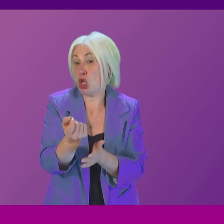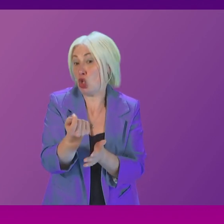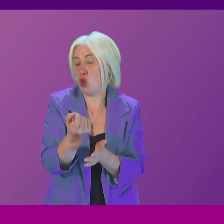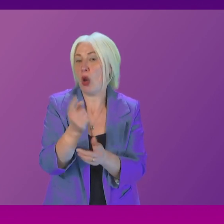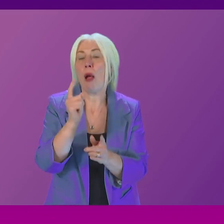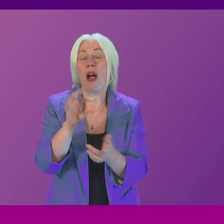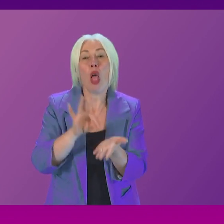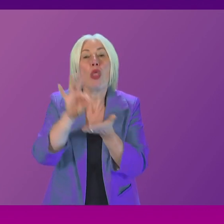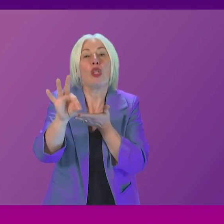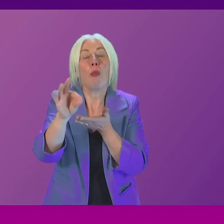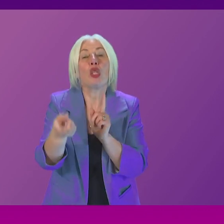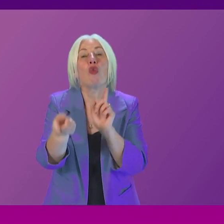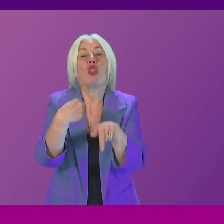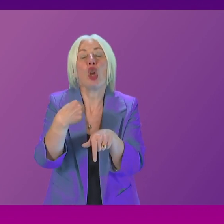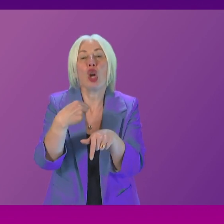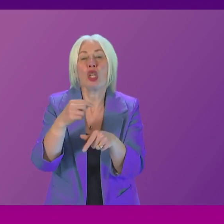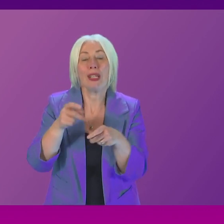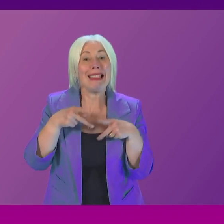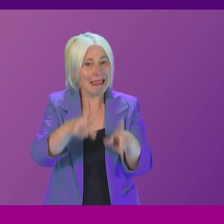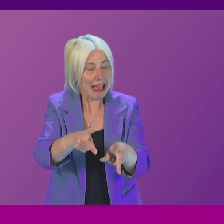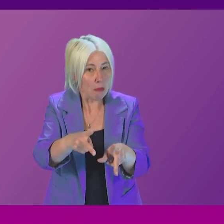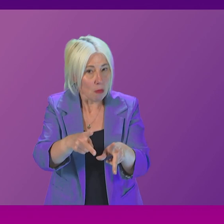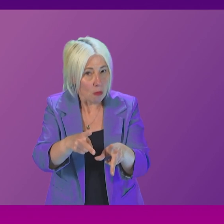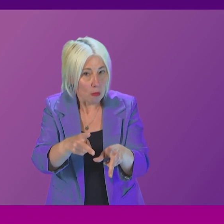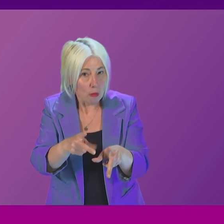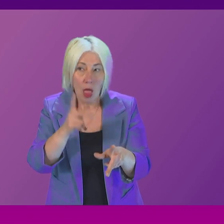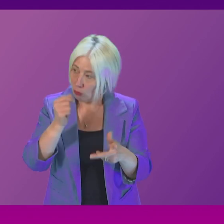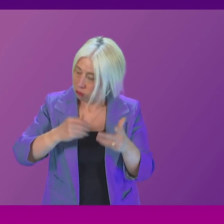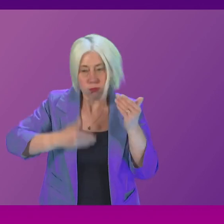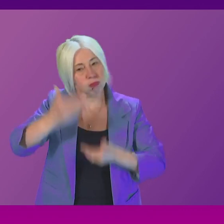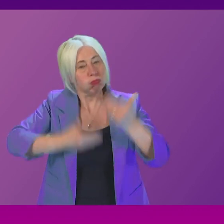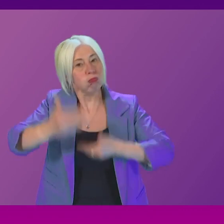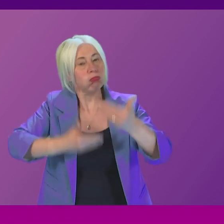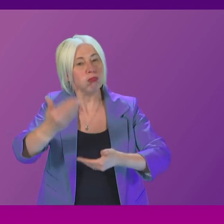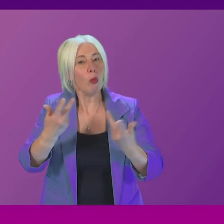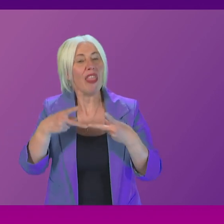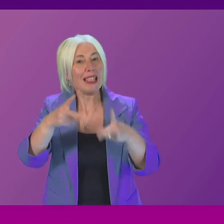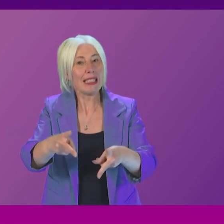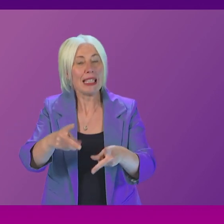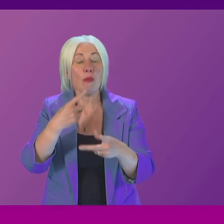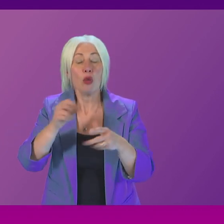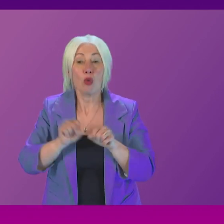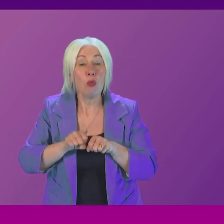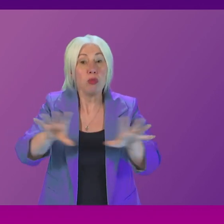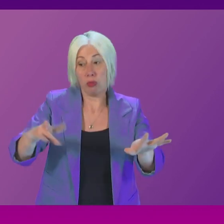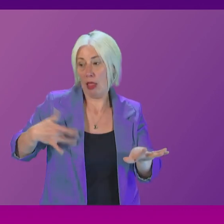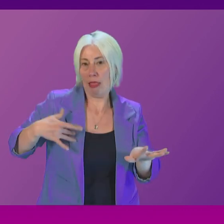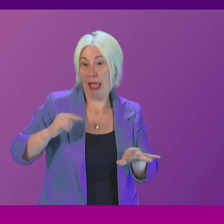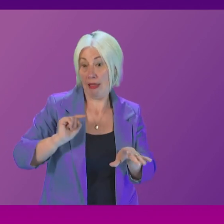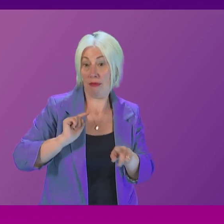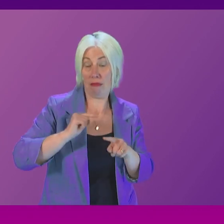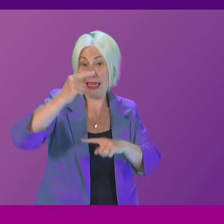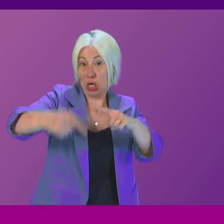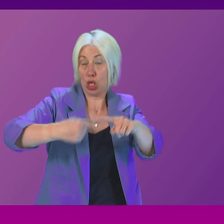course, is that we can get on, we are getting on with the scheme in relation to go live next spring,